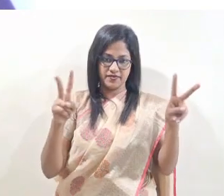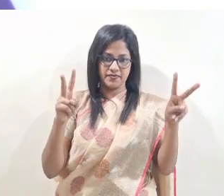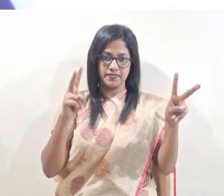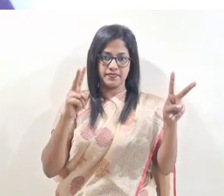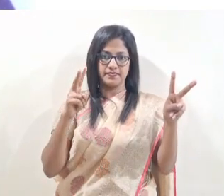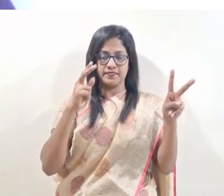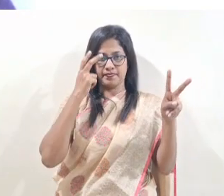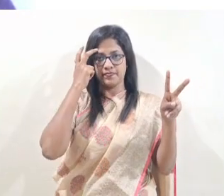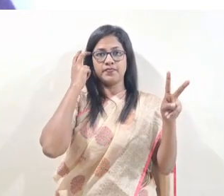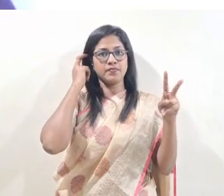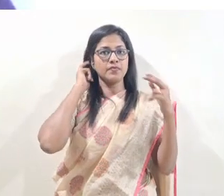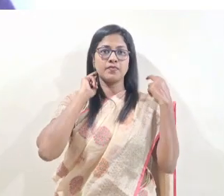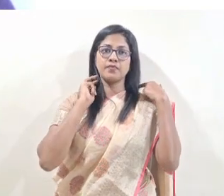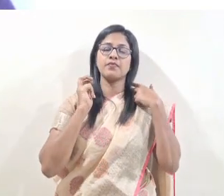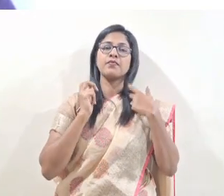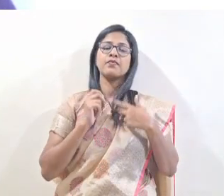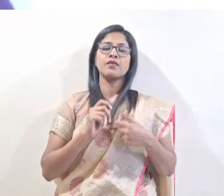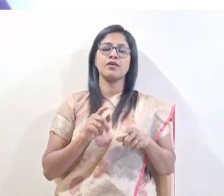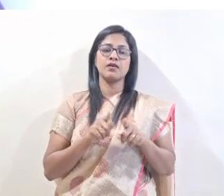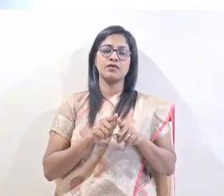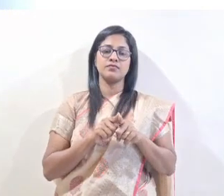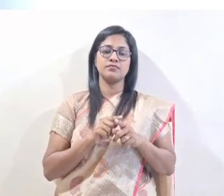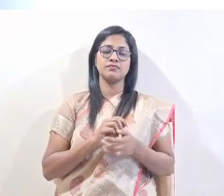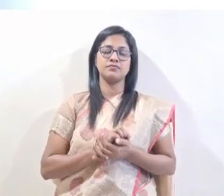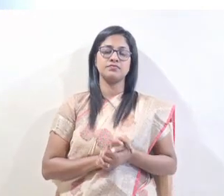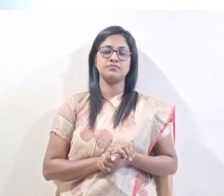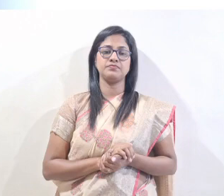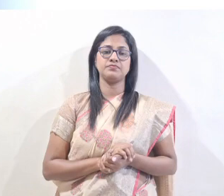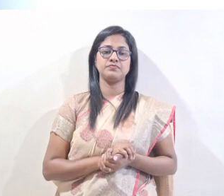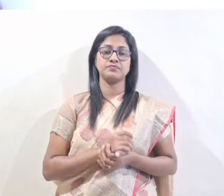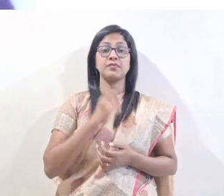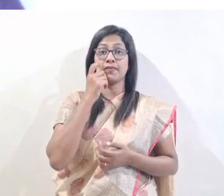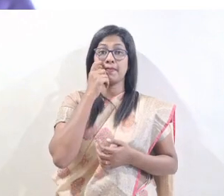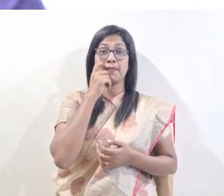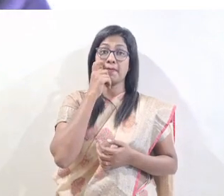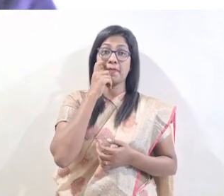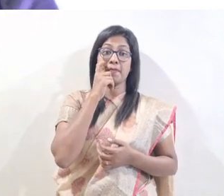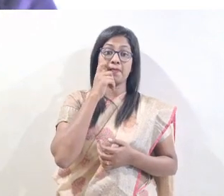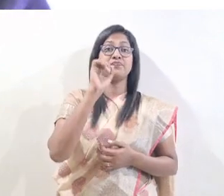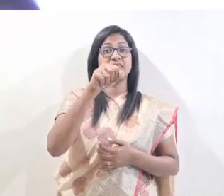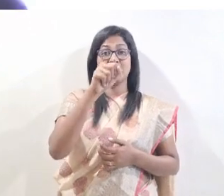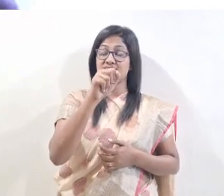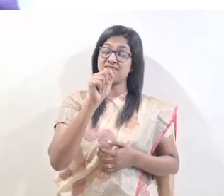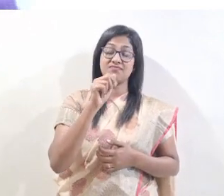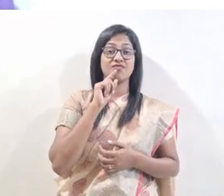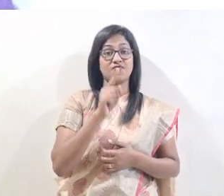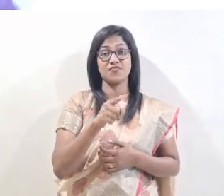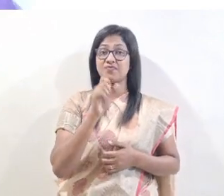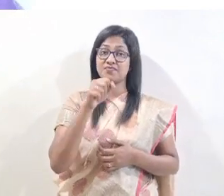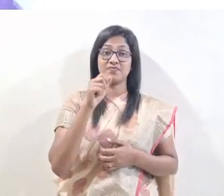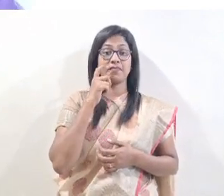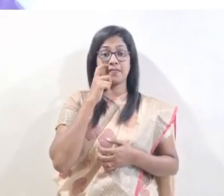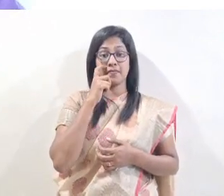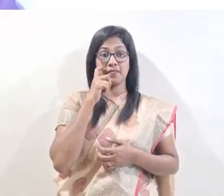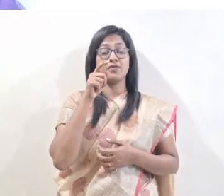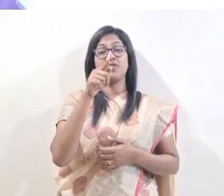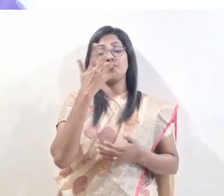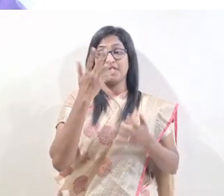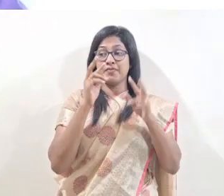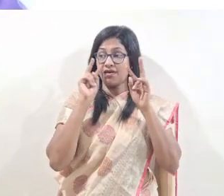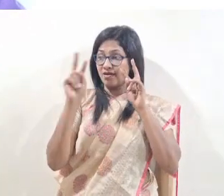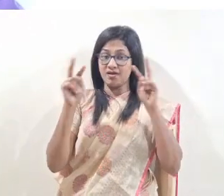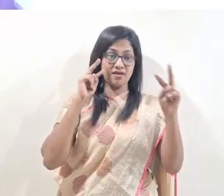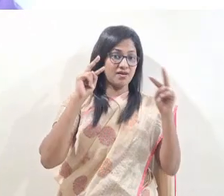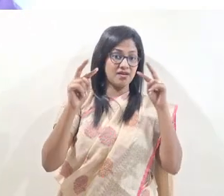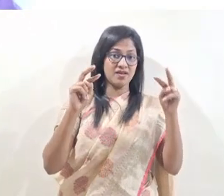And Yes, of course. I mean, sometimes you end